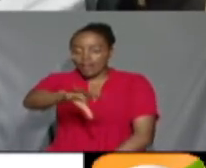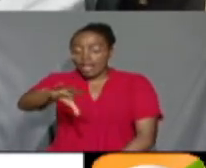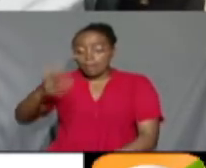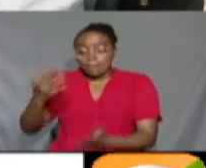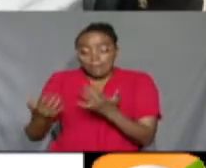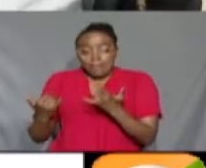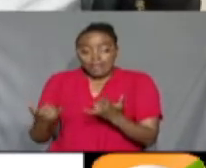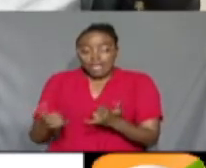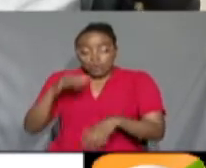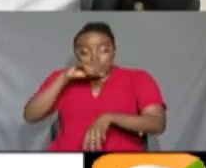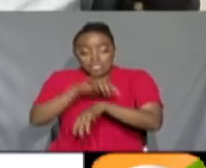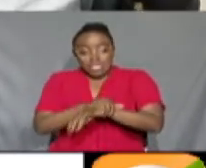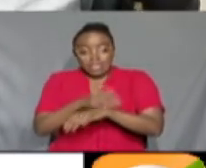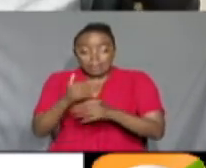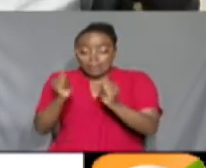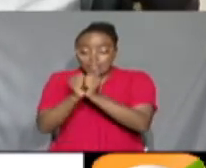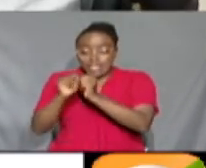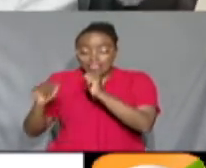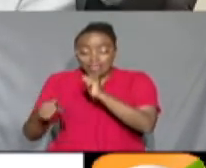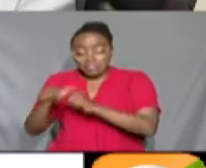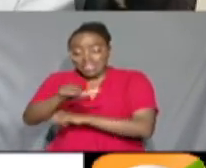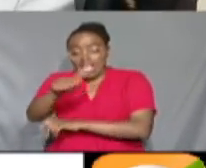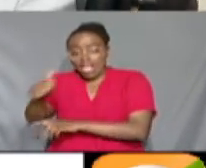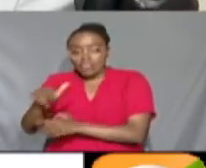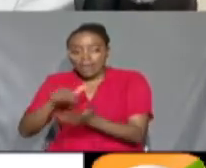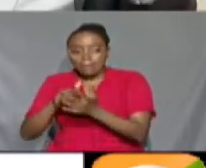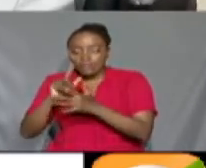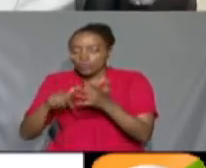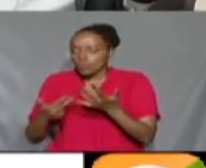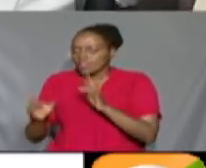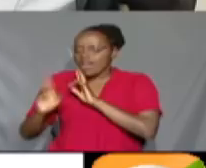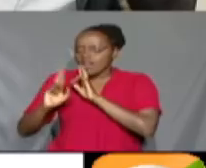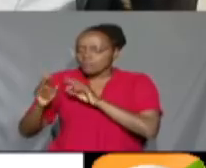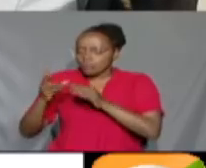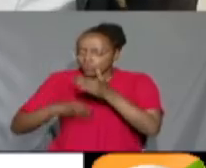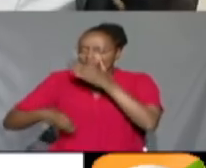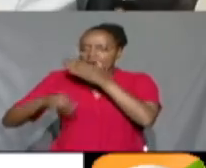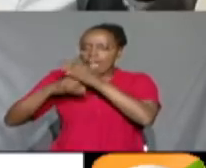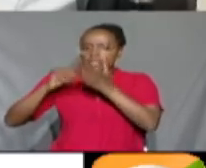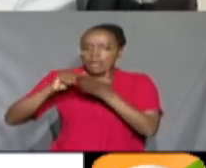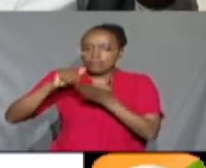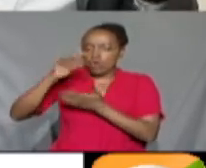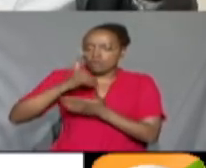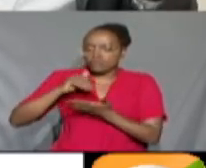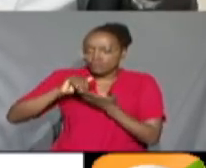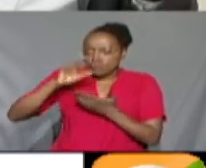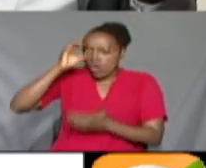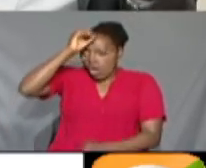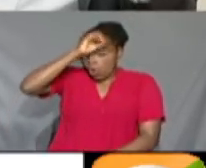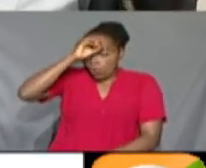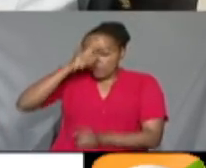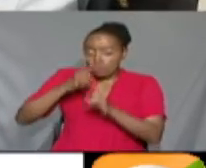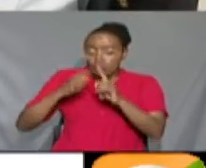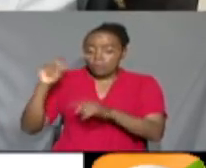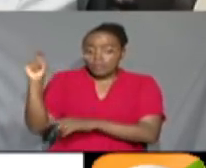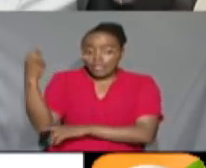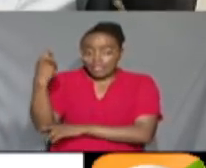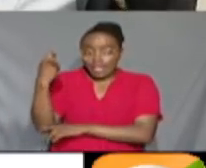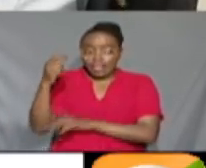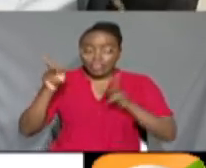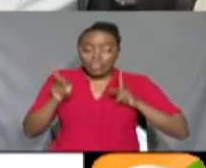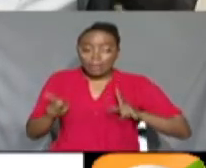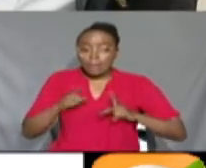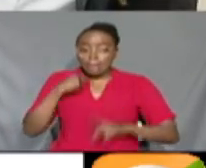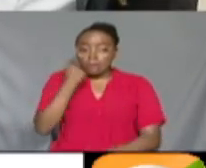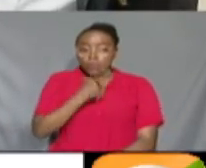this time they will reach out maybe to another 10,000. That will enrich the report. It will be the more views from Kenyans. So the people